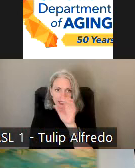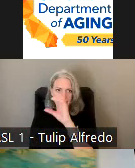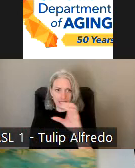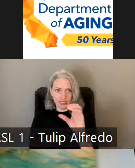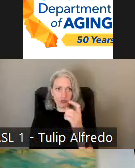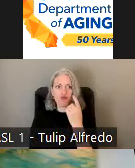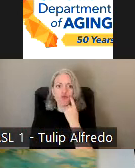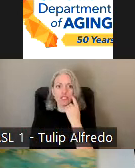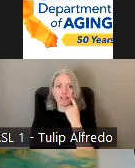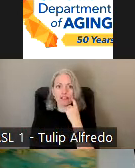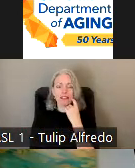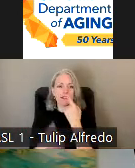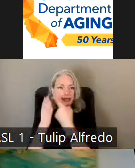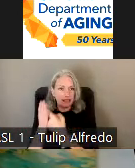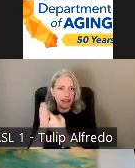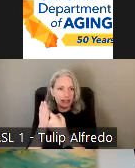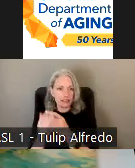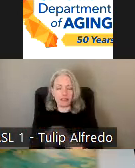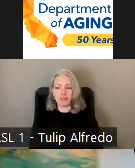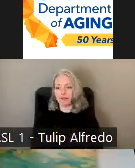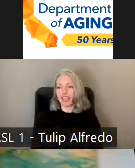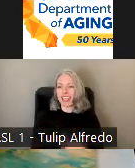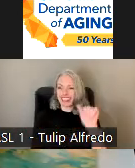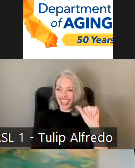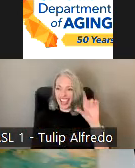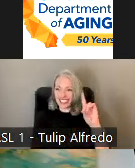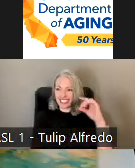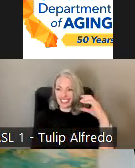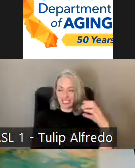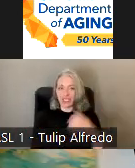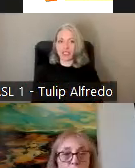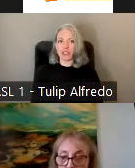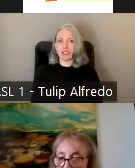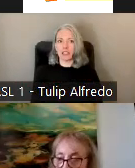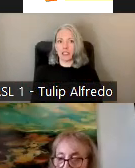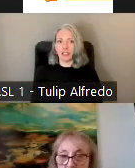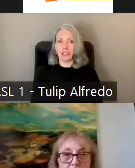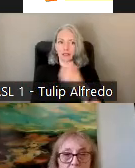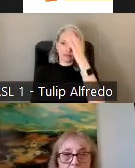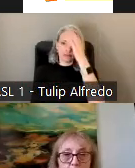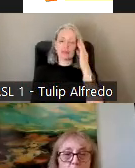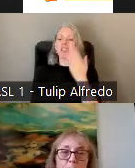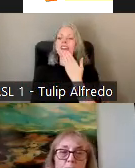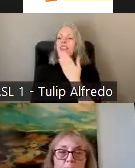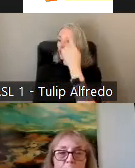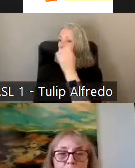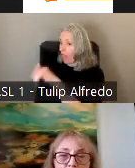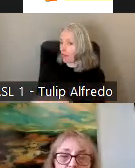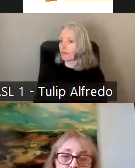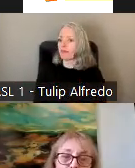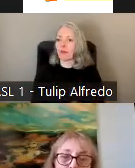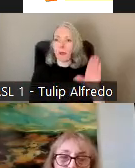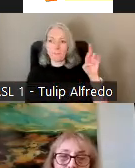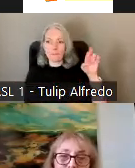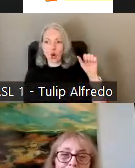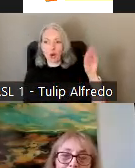now. Okay, thank you for that. And Barbara, you had your hand